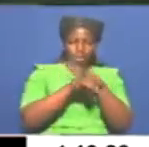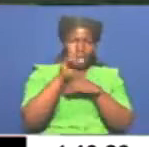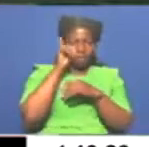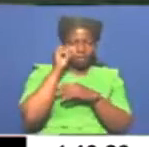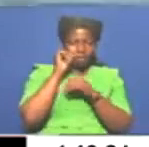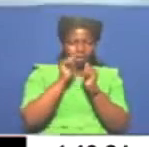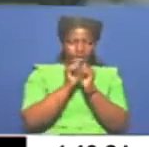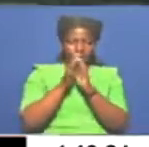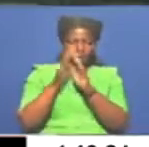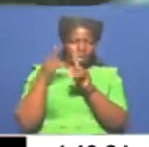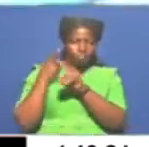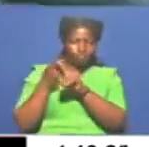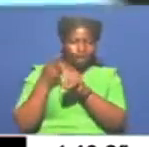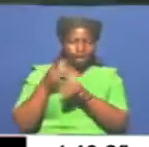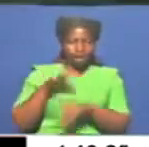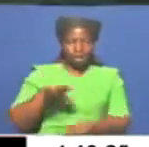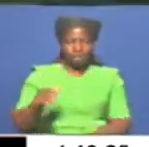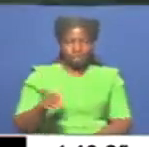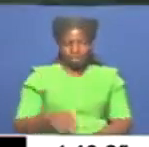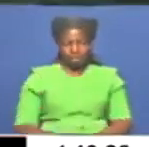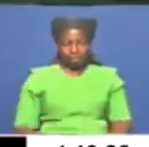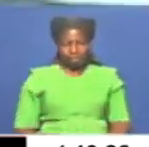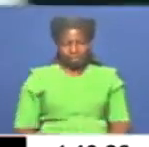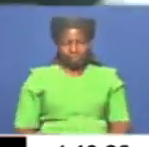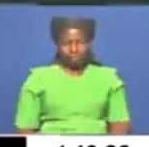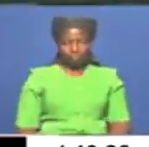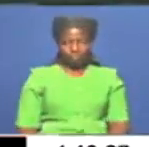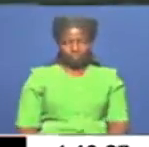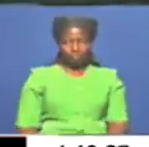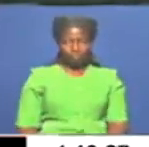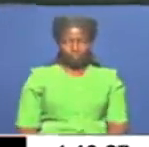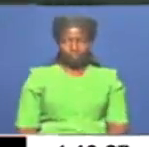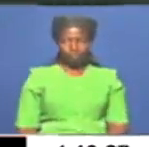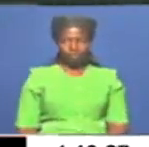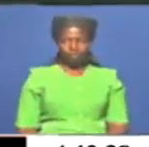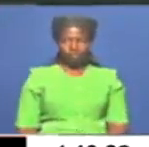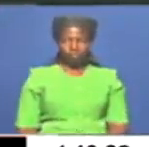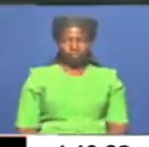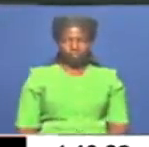counties. For Lunchtime News, I'm Safin Aching Oma.